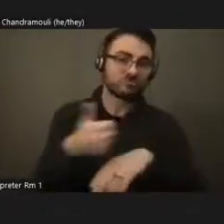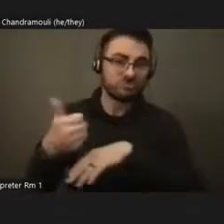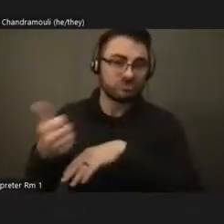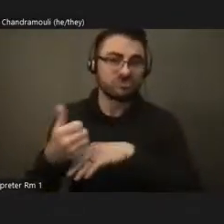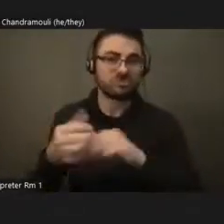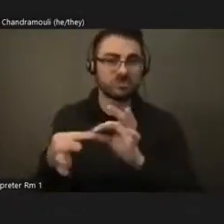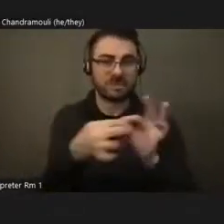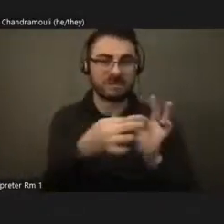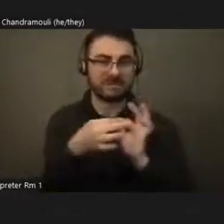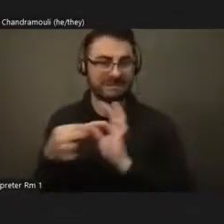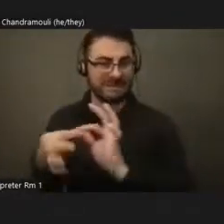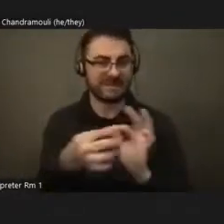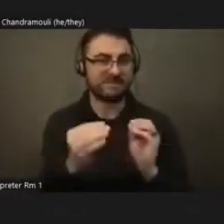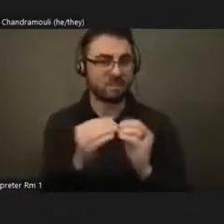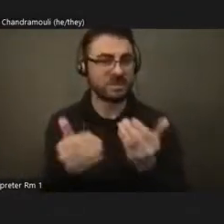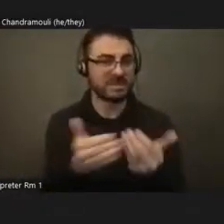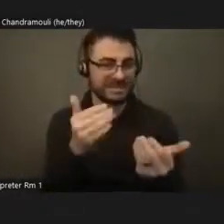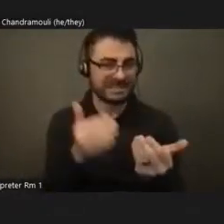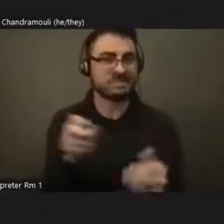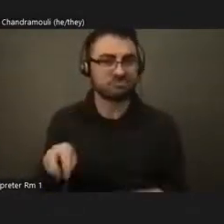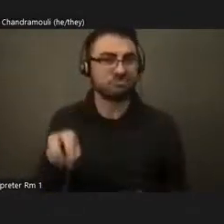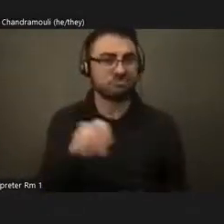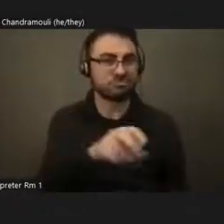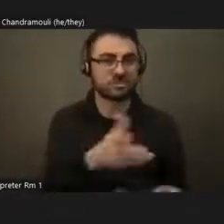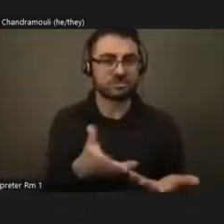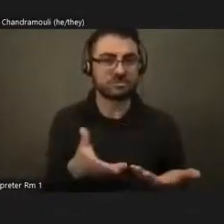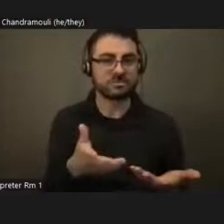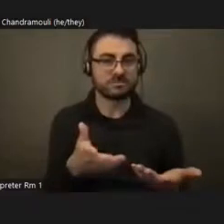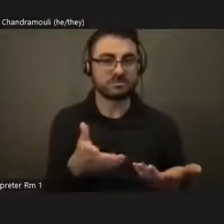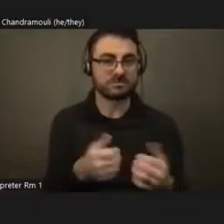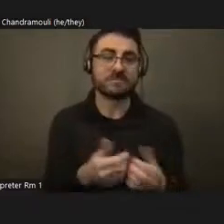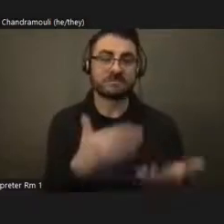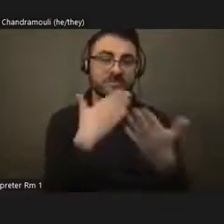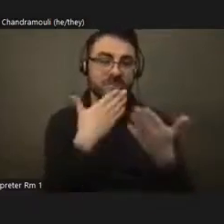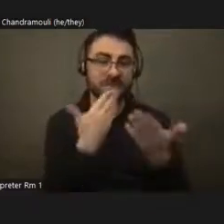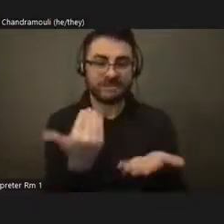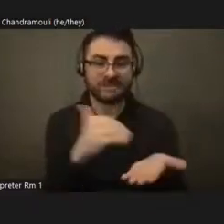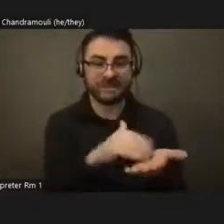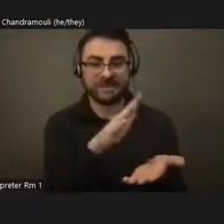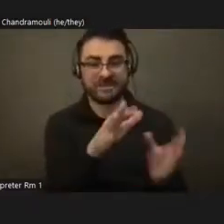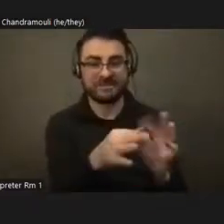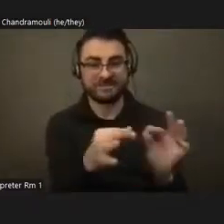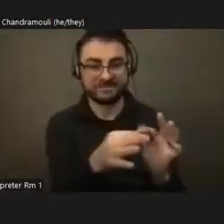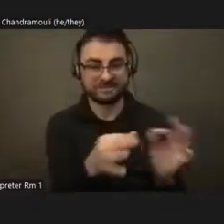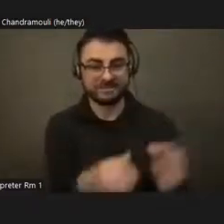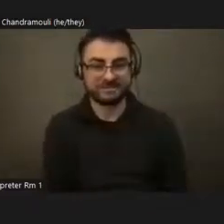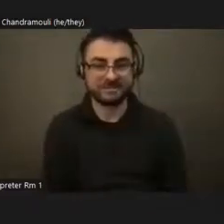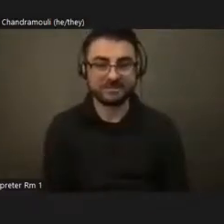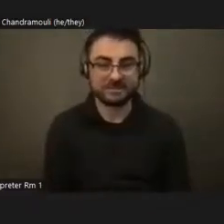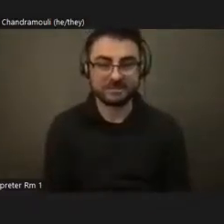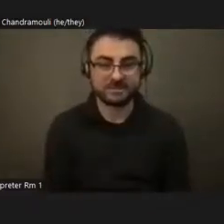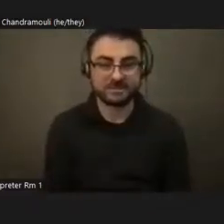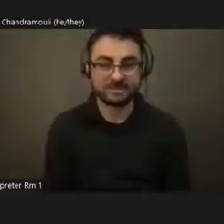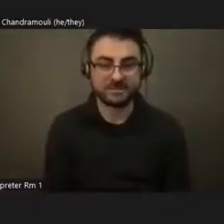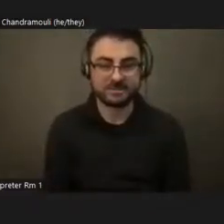as well as other such improvements. Thank you again, Nina. Thank you so much, Thank Nina. you, I'm